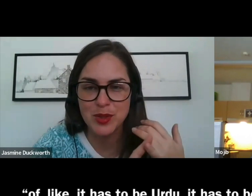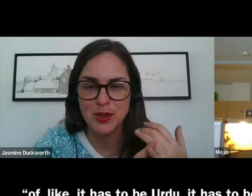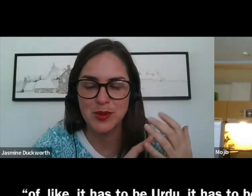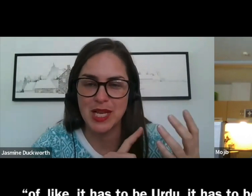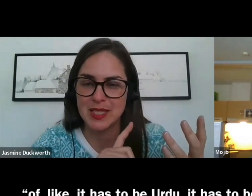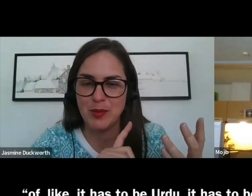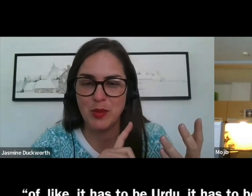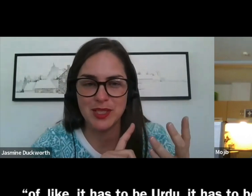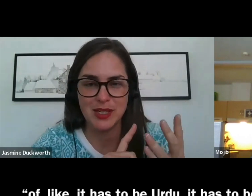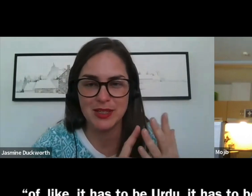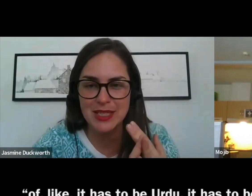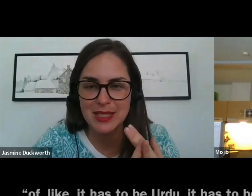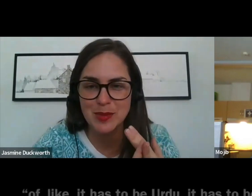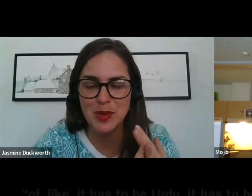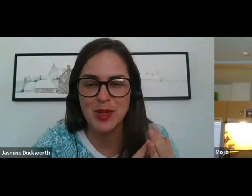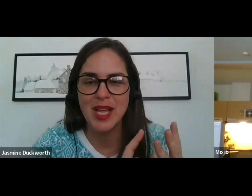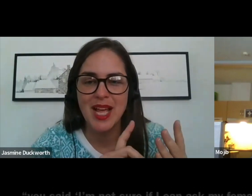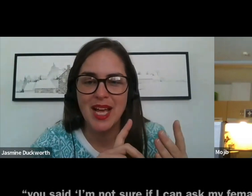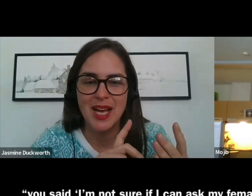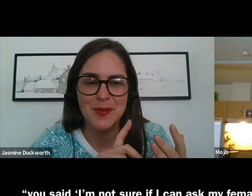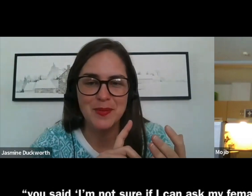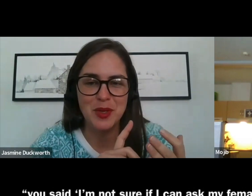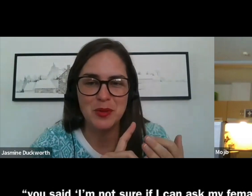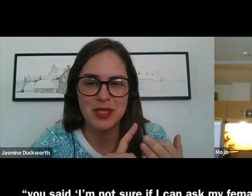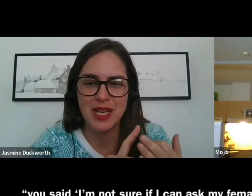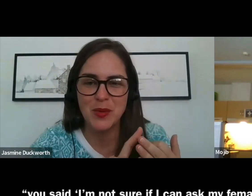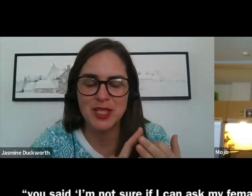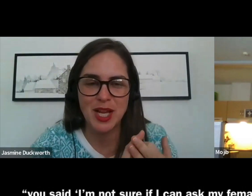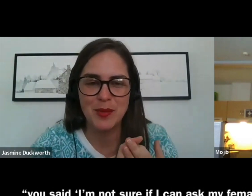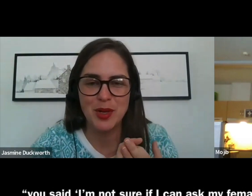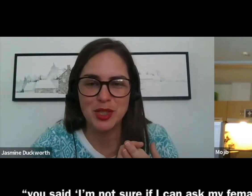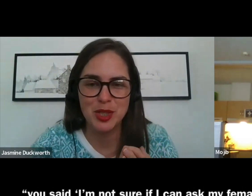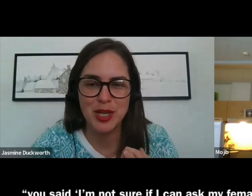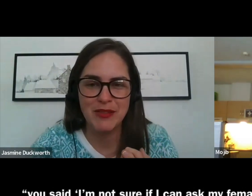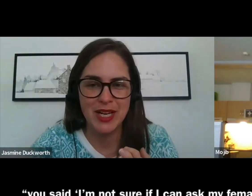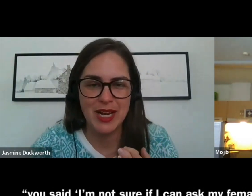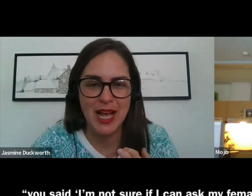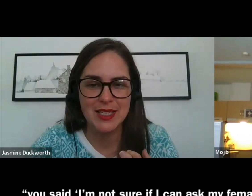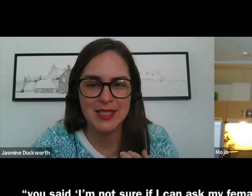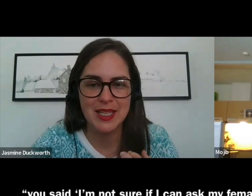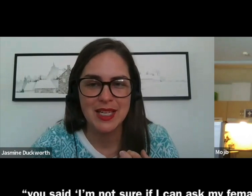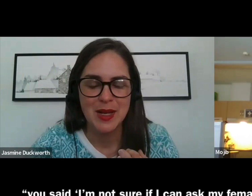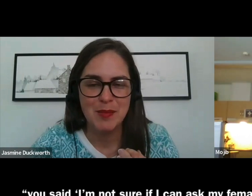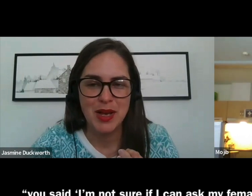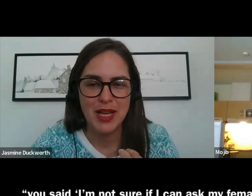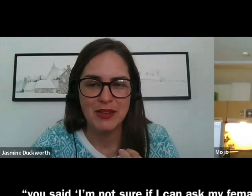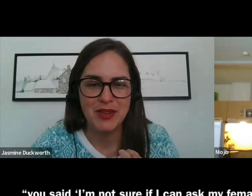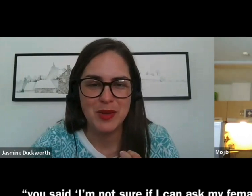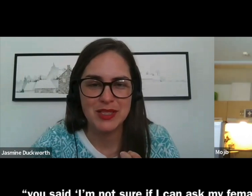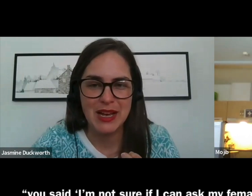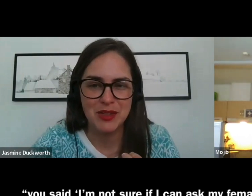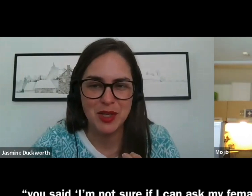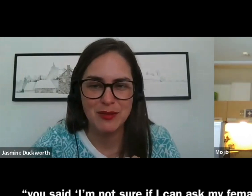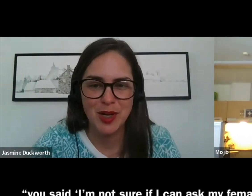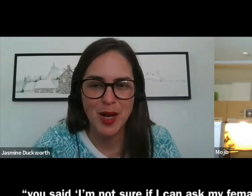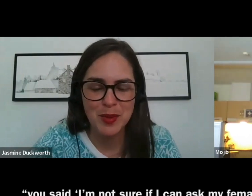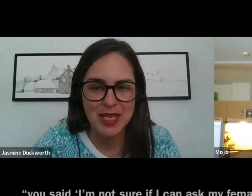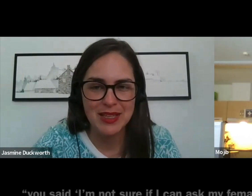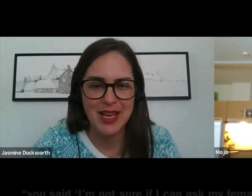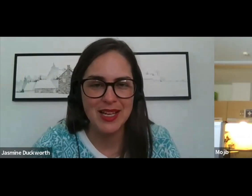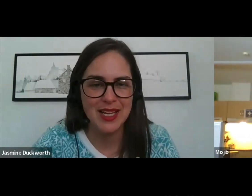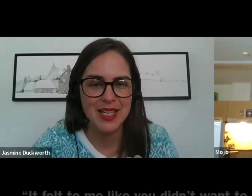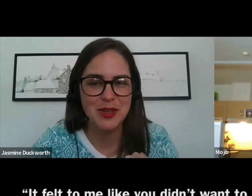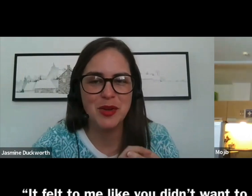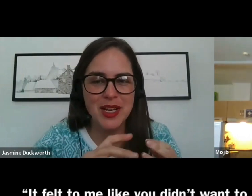be Urdu, it has to be wheelchair accessible. You said I'm not sure if I can ask my female staff to cover up